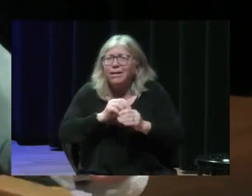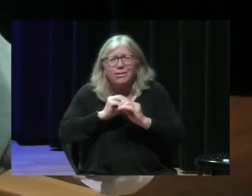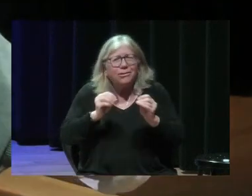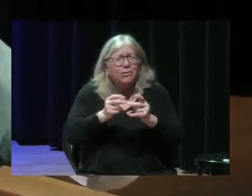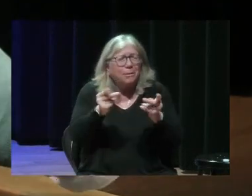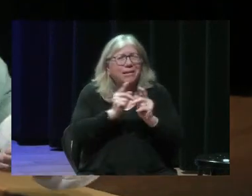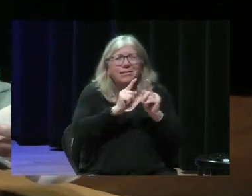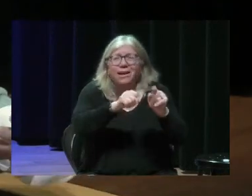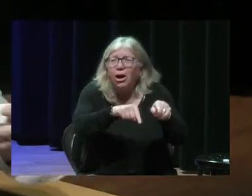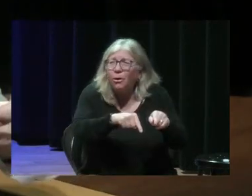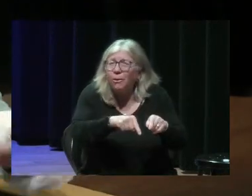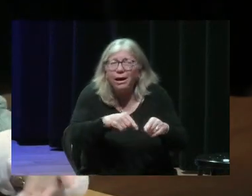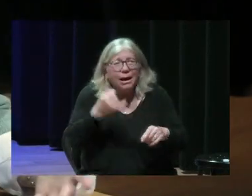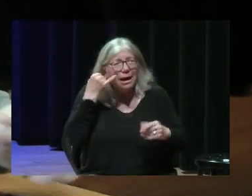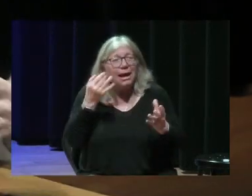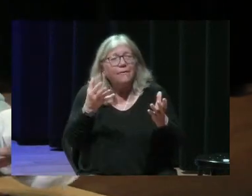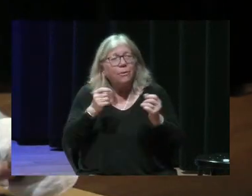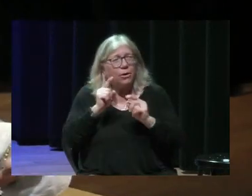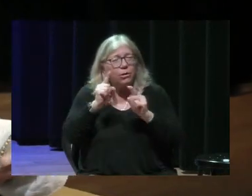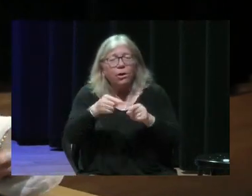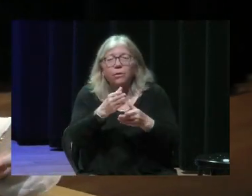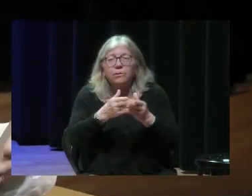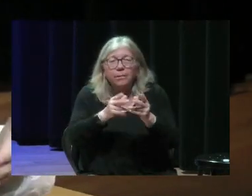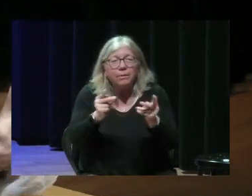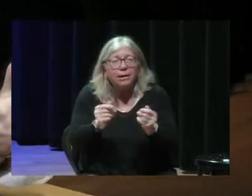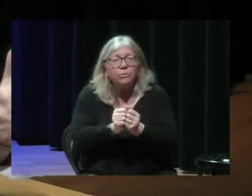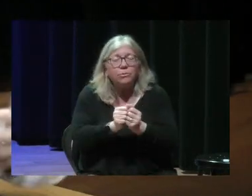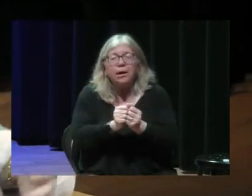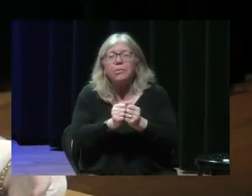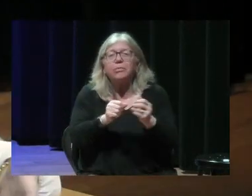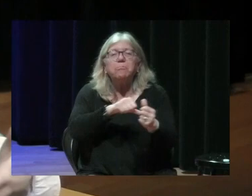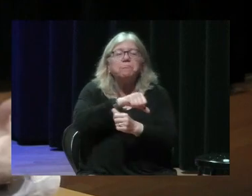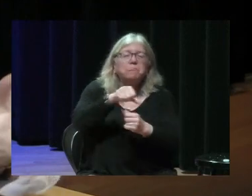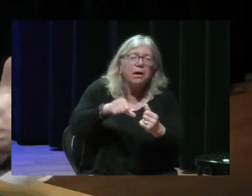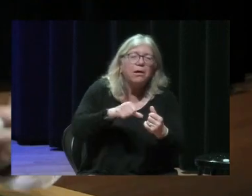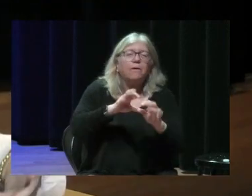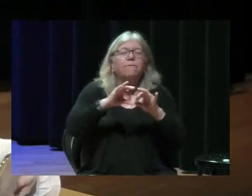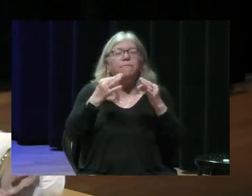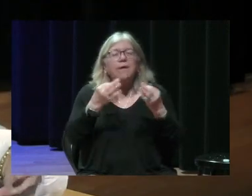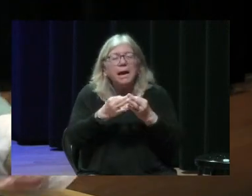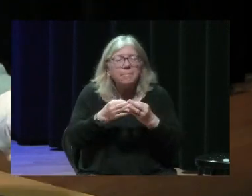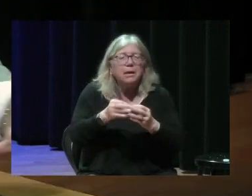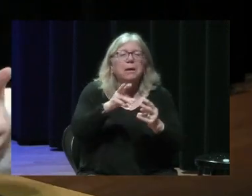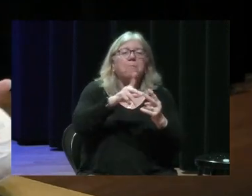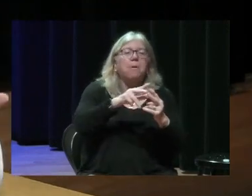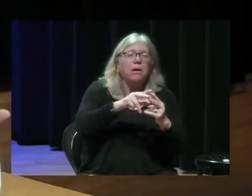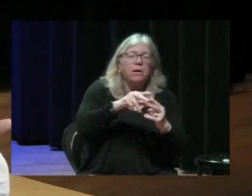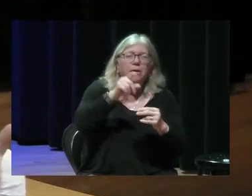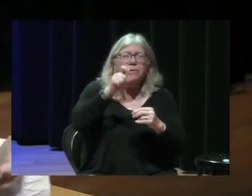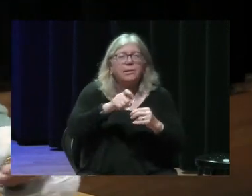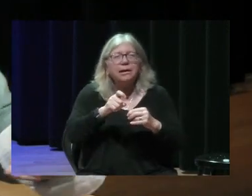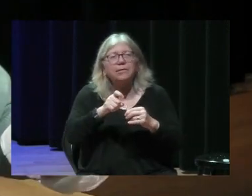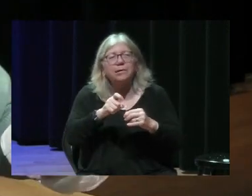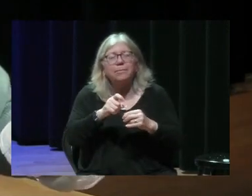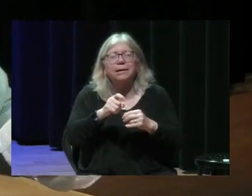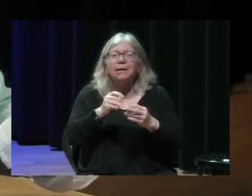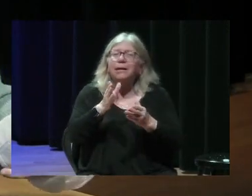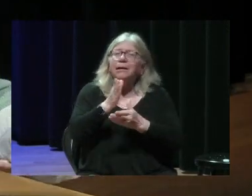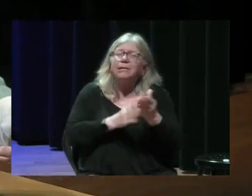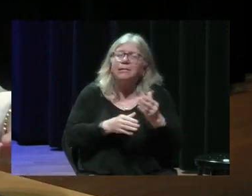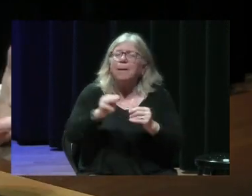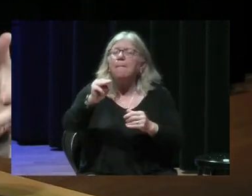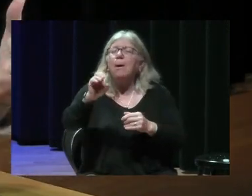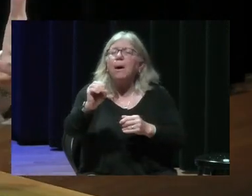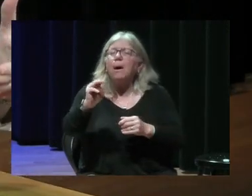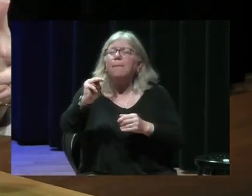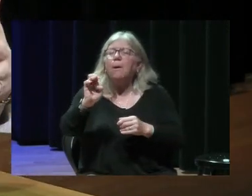go. And that if you want to go somewhere with your fellow citizens or your family member or your partner, there has to be some momentum. And